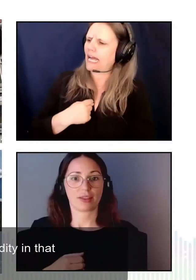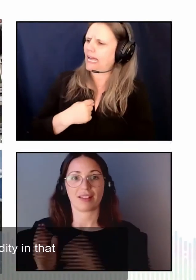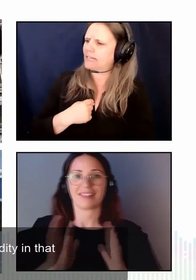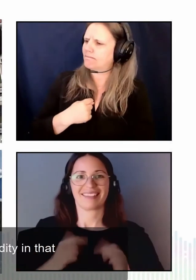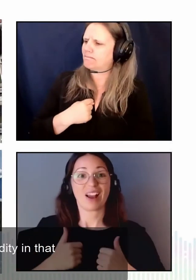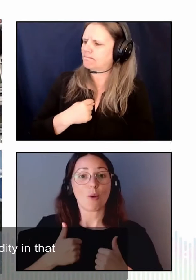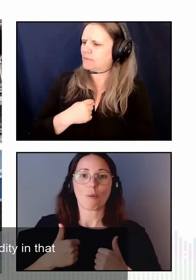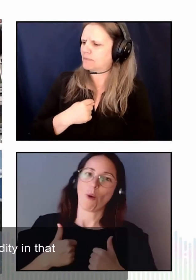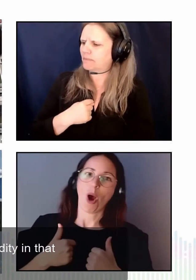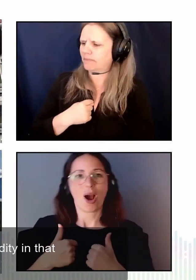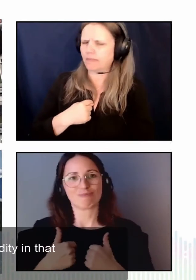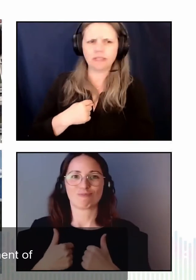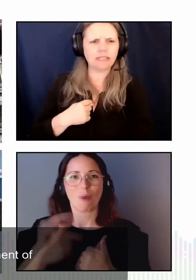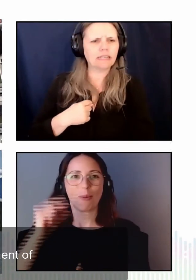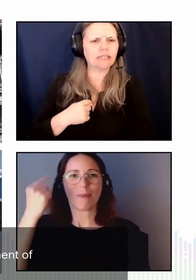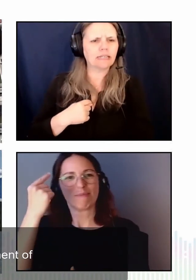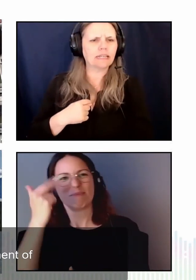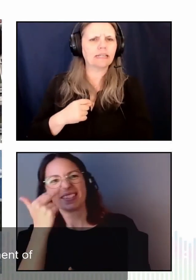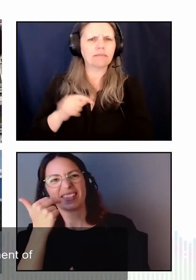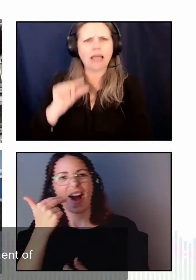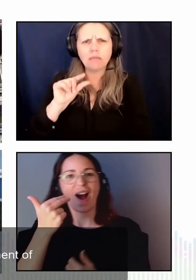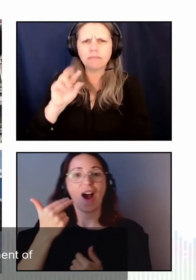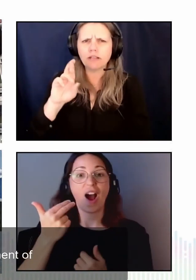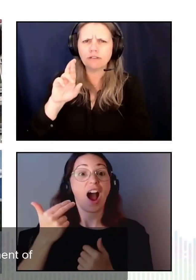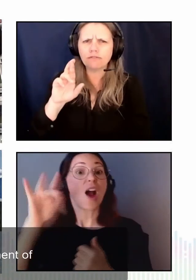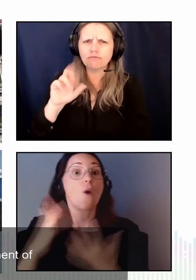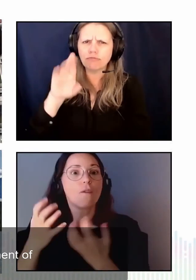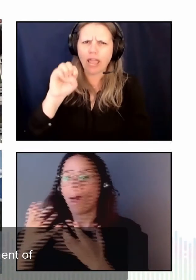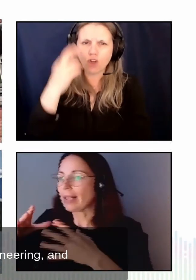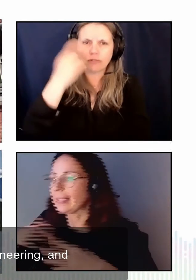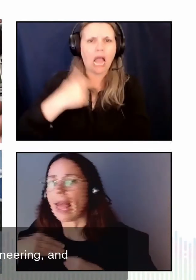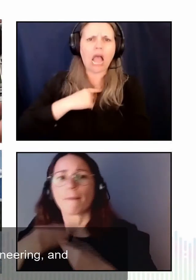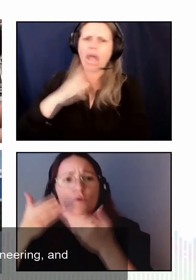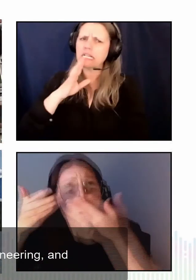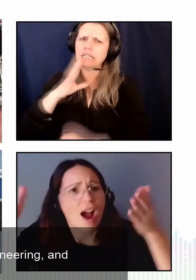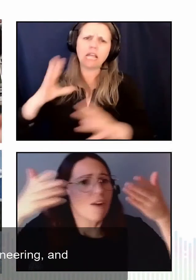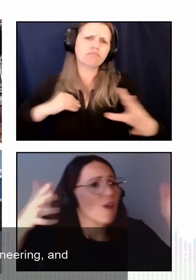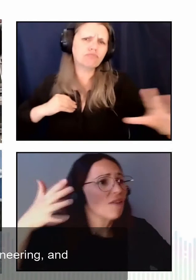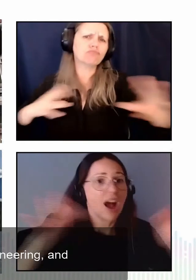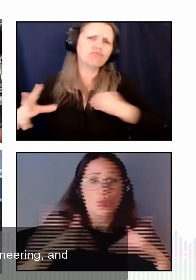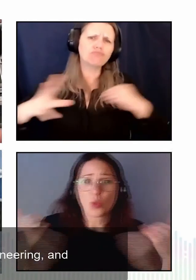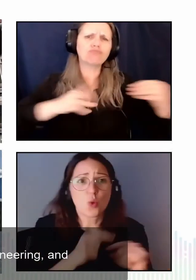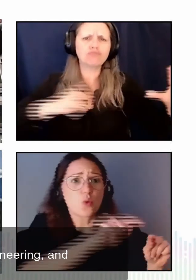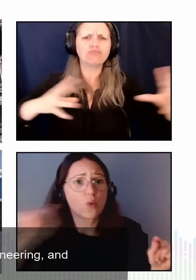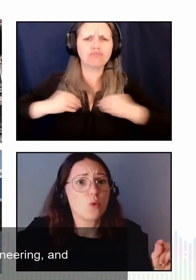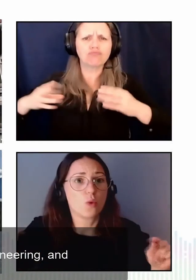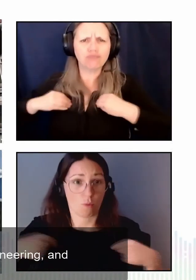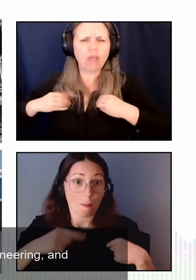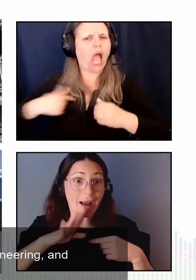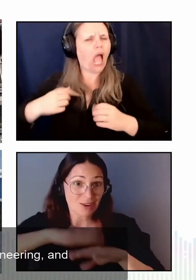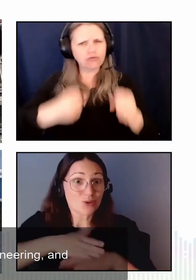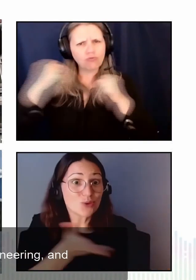I talk about embracing everything. Well, I'm a huge proponent of STEM, which is science, technology,